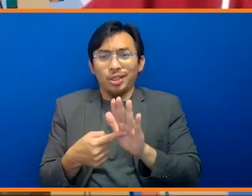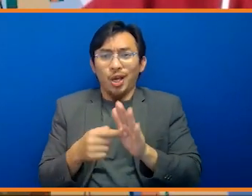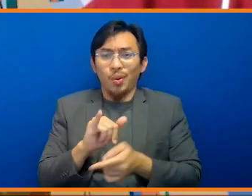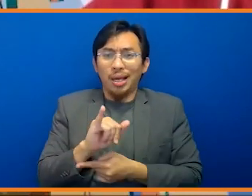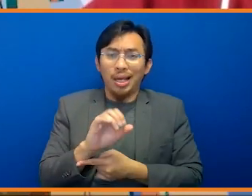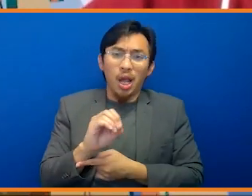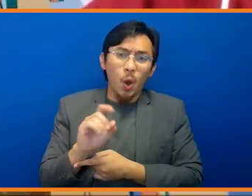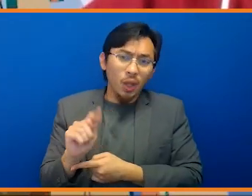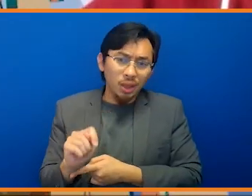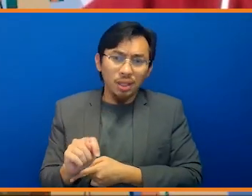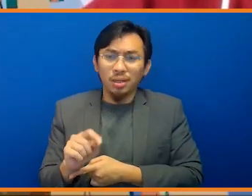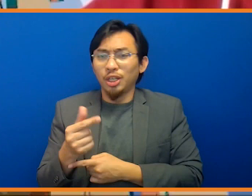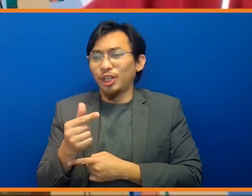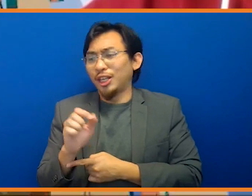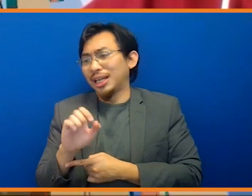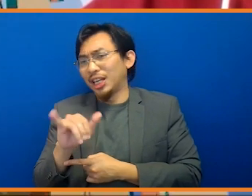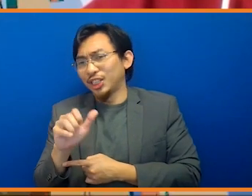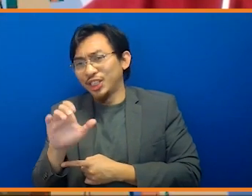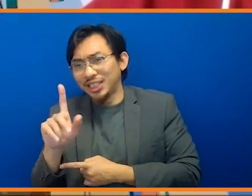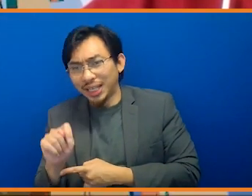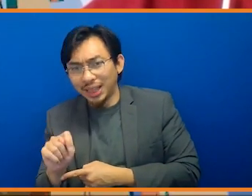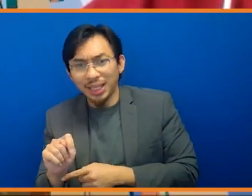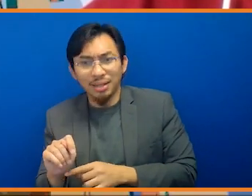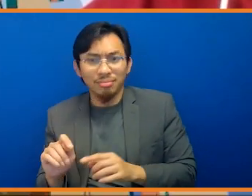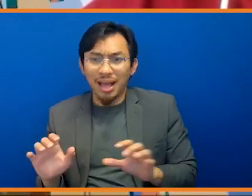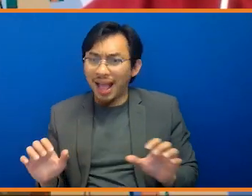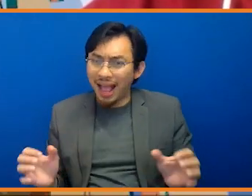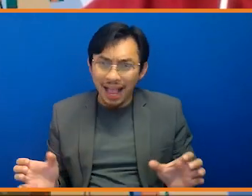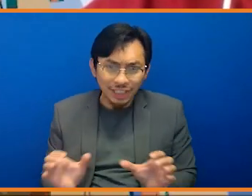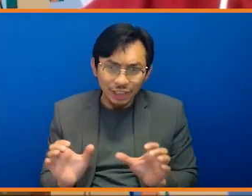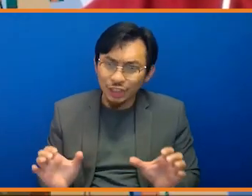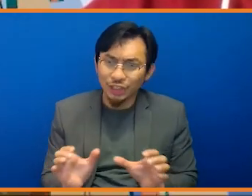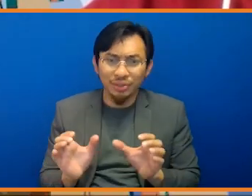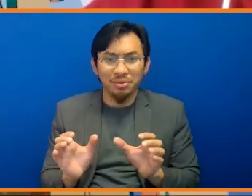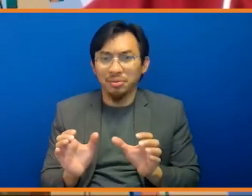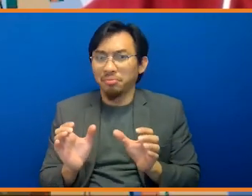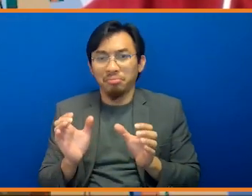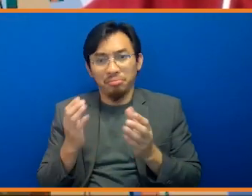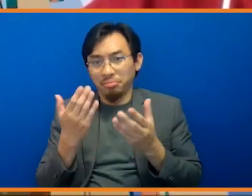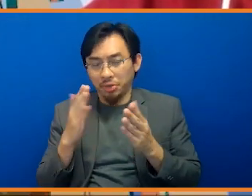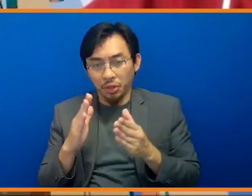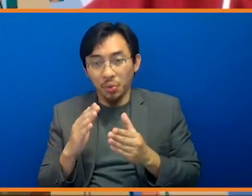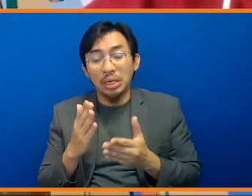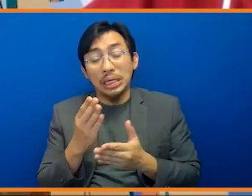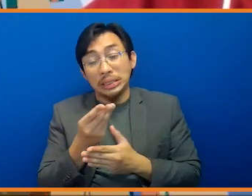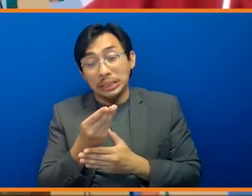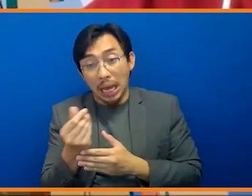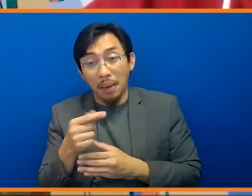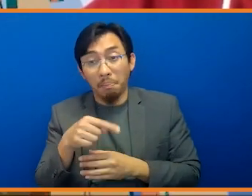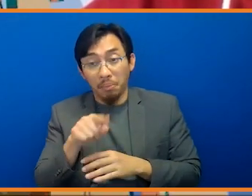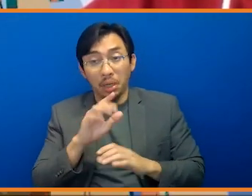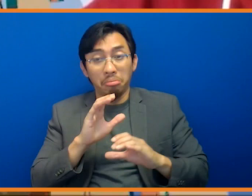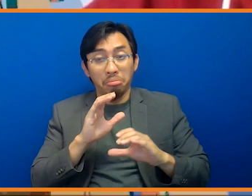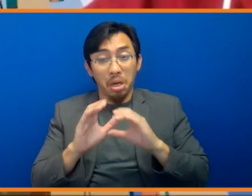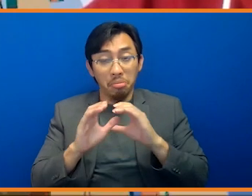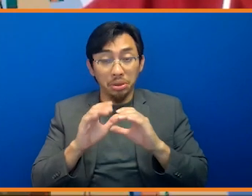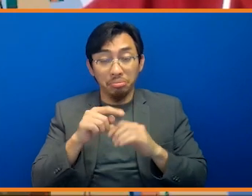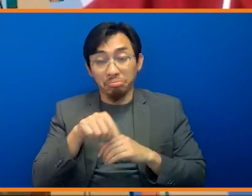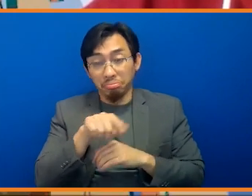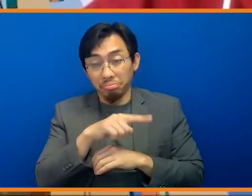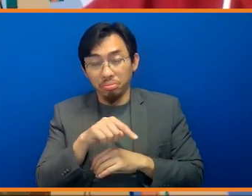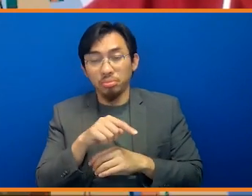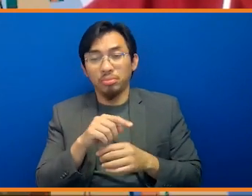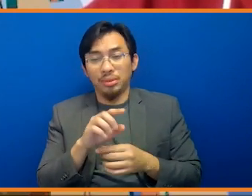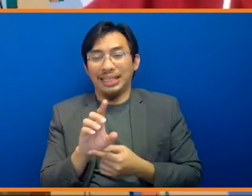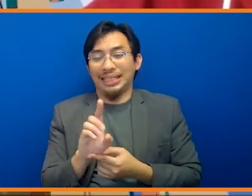show to the IOT and the GEJET continue actions, and also some communications for